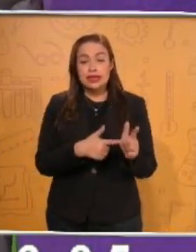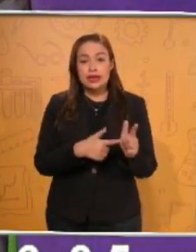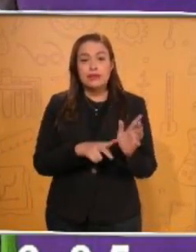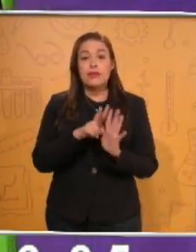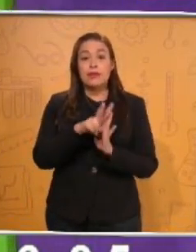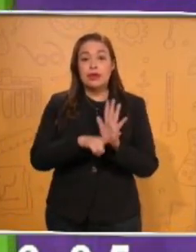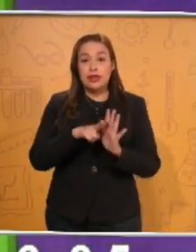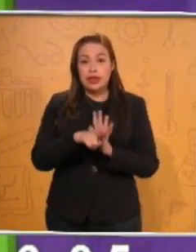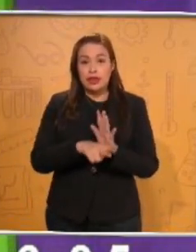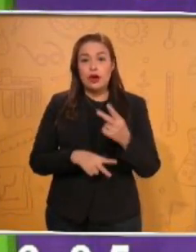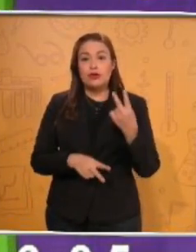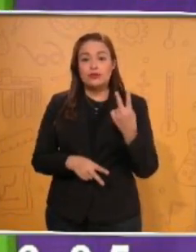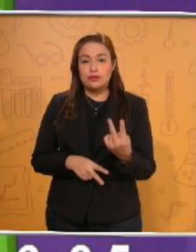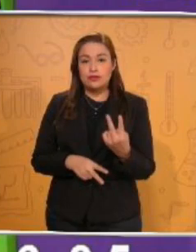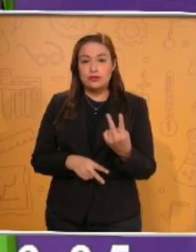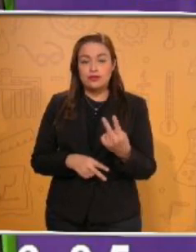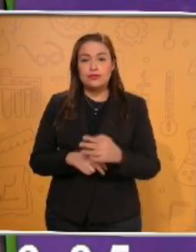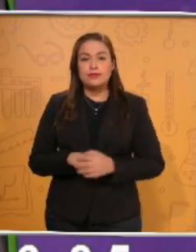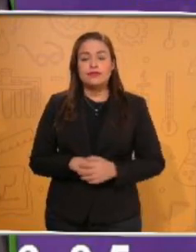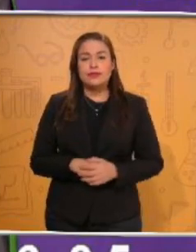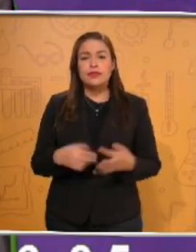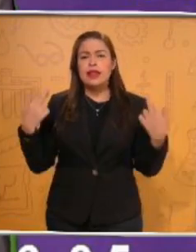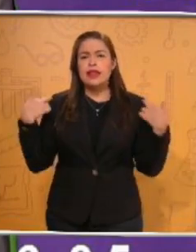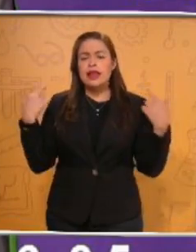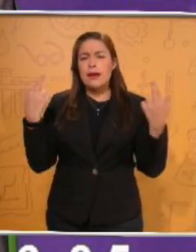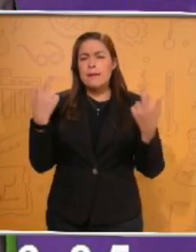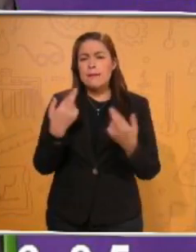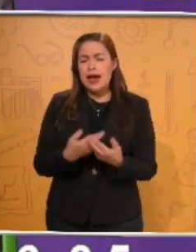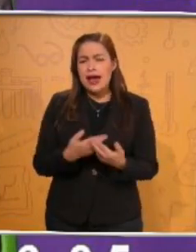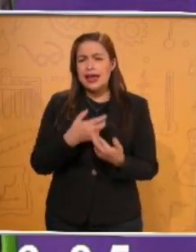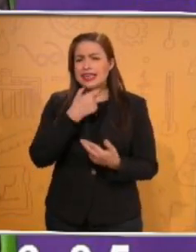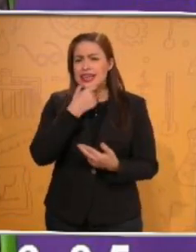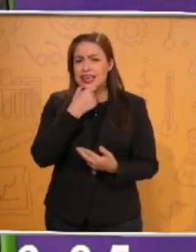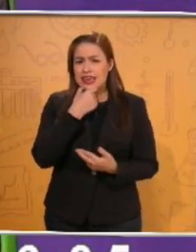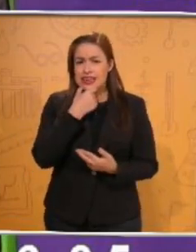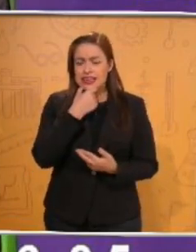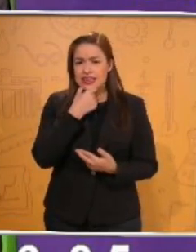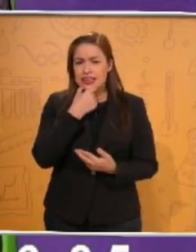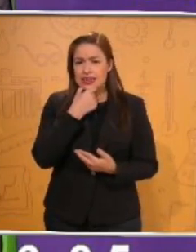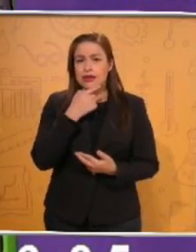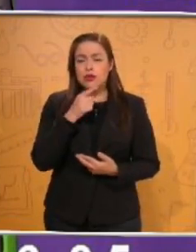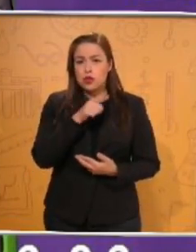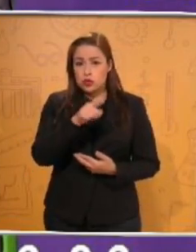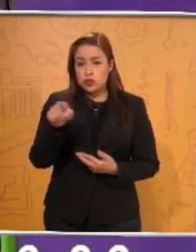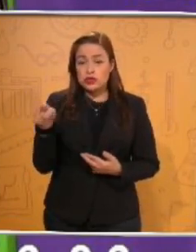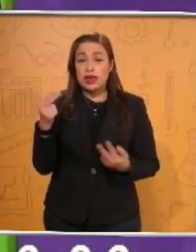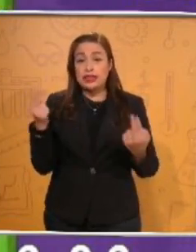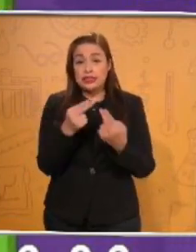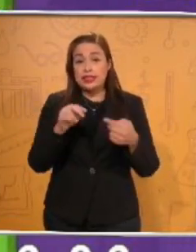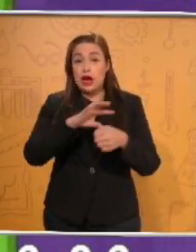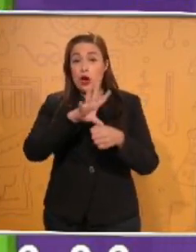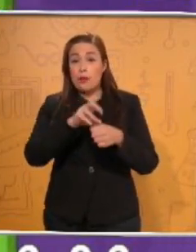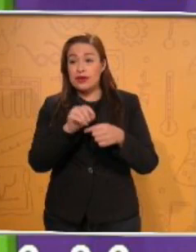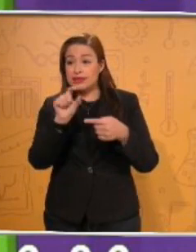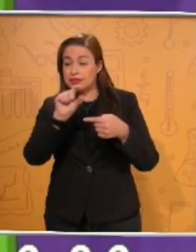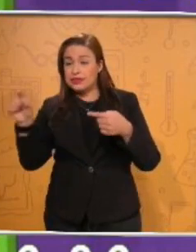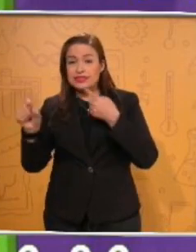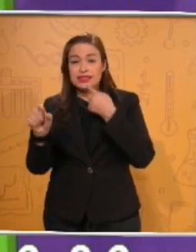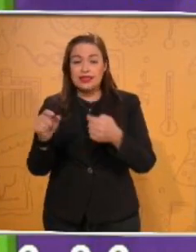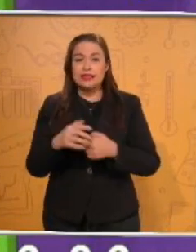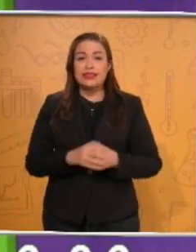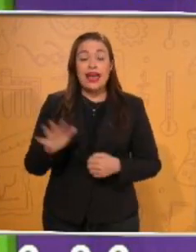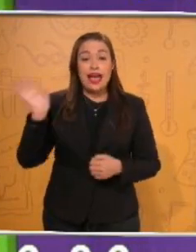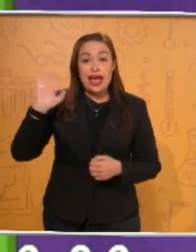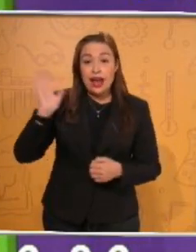2. Teachers of English, and then you are going to complete this expression. Hello, friends,